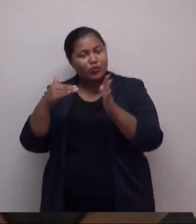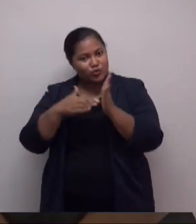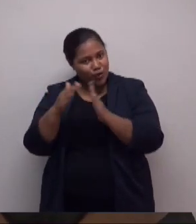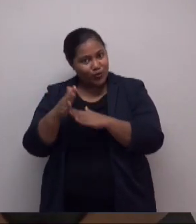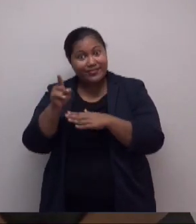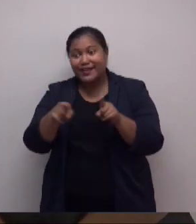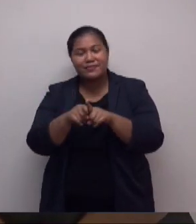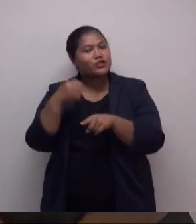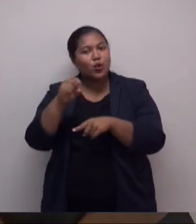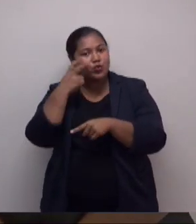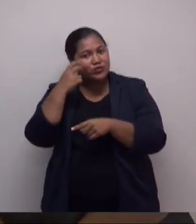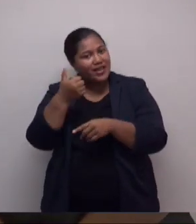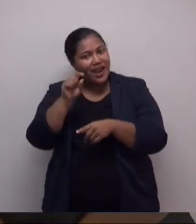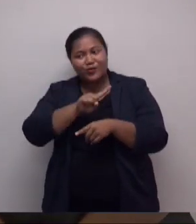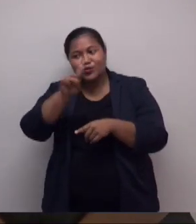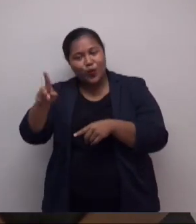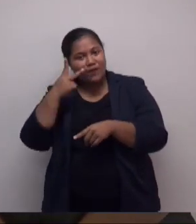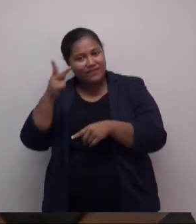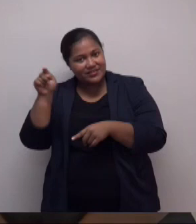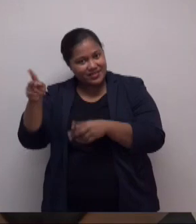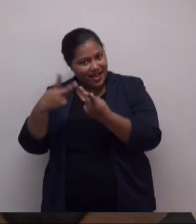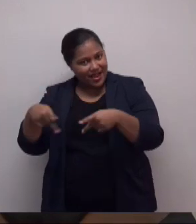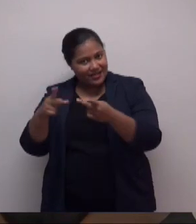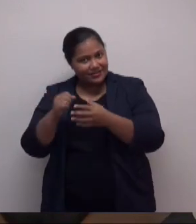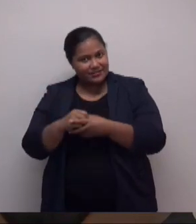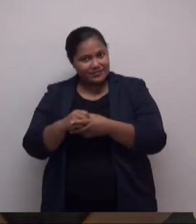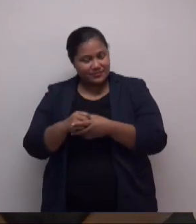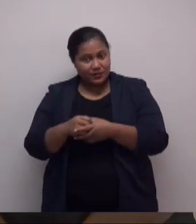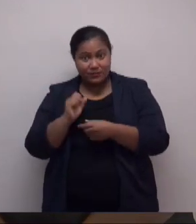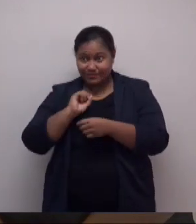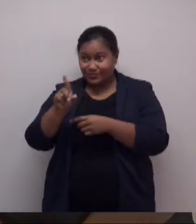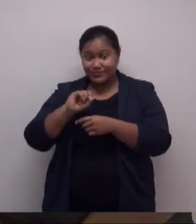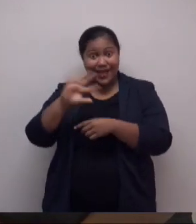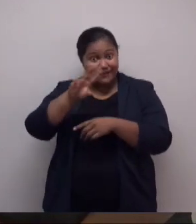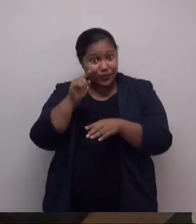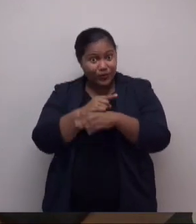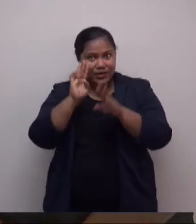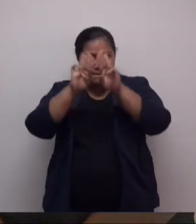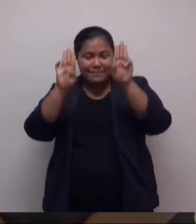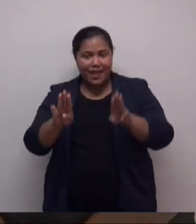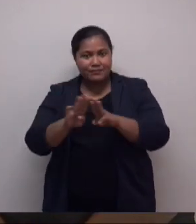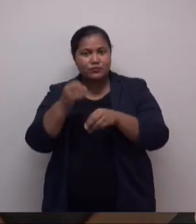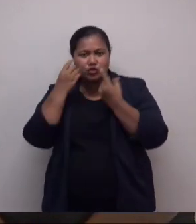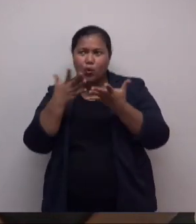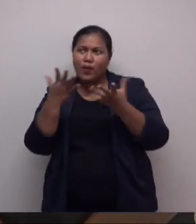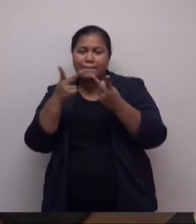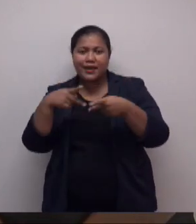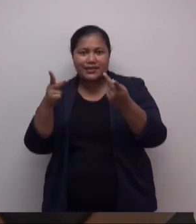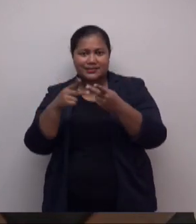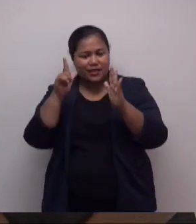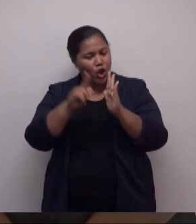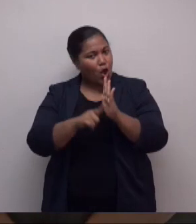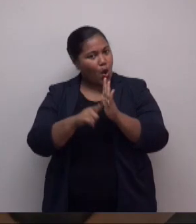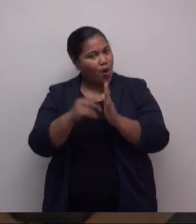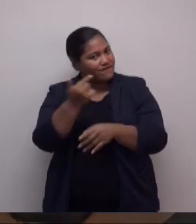allowed. We will be publishing a map every week showing where these areas are located.